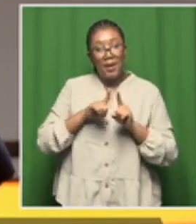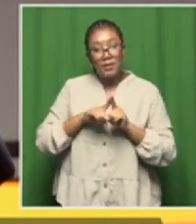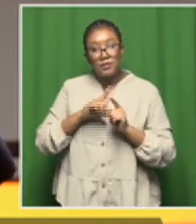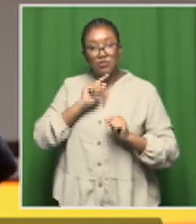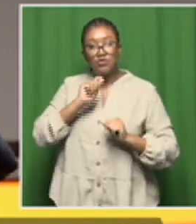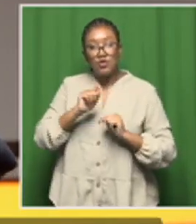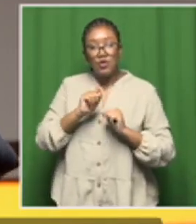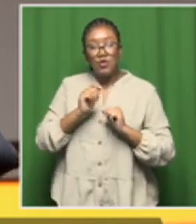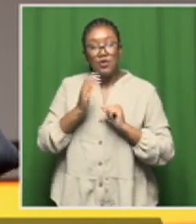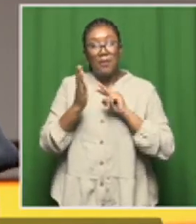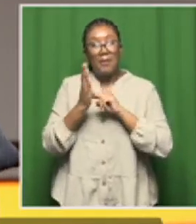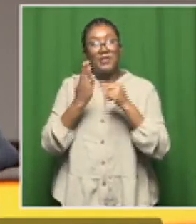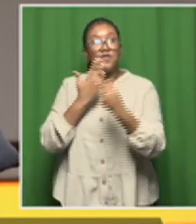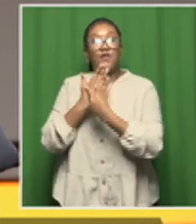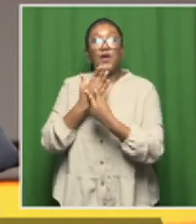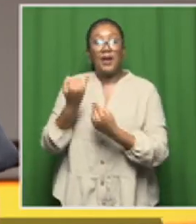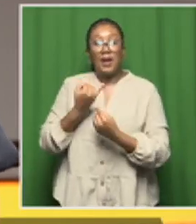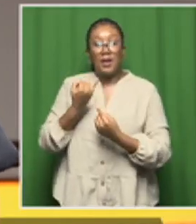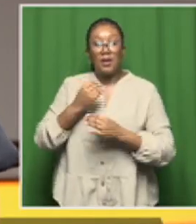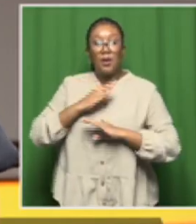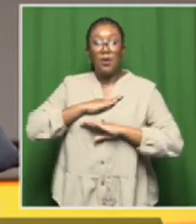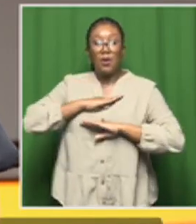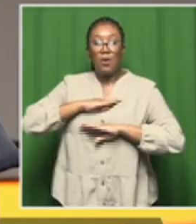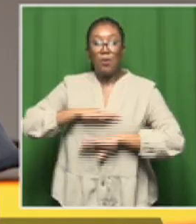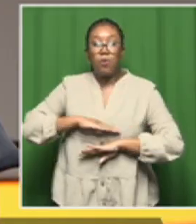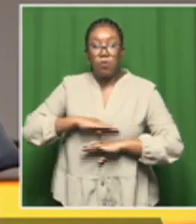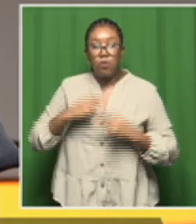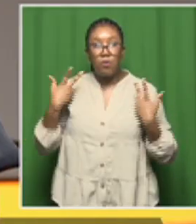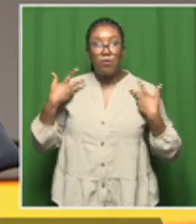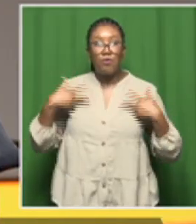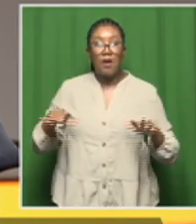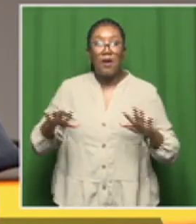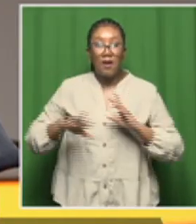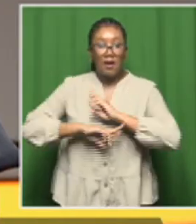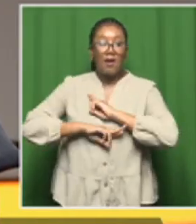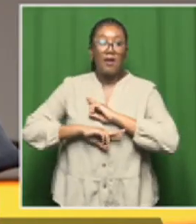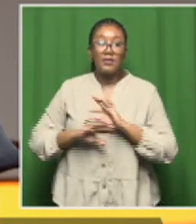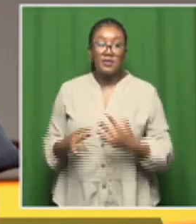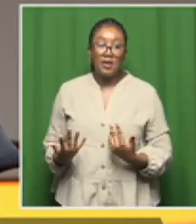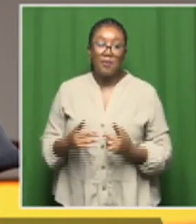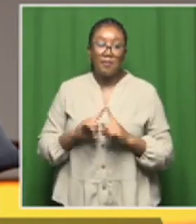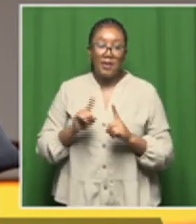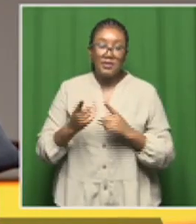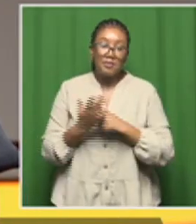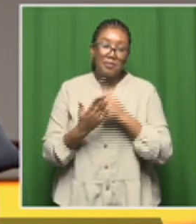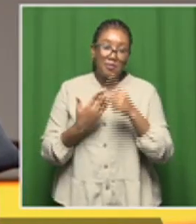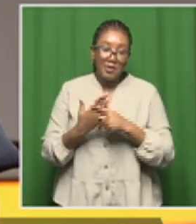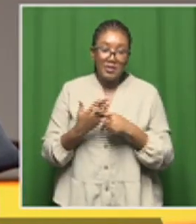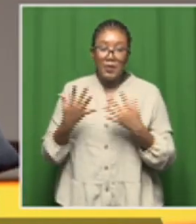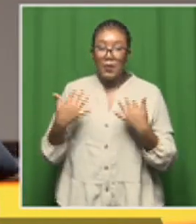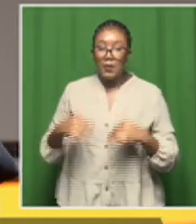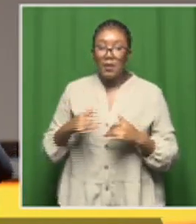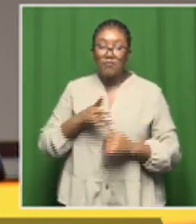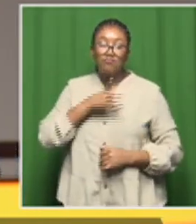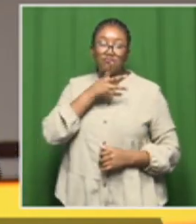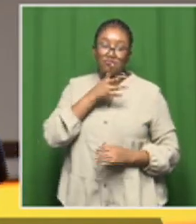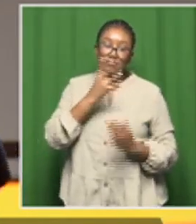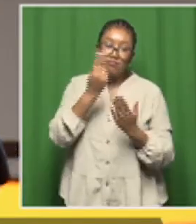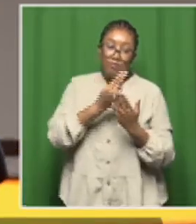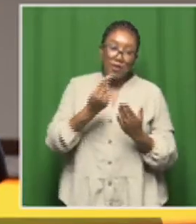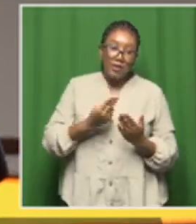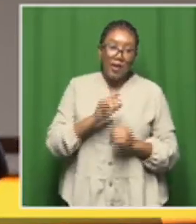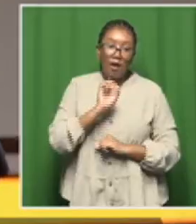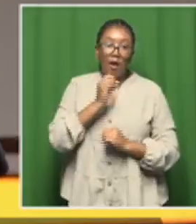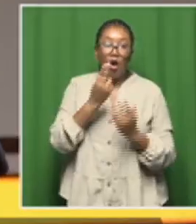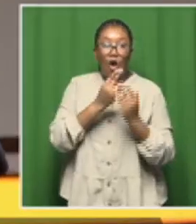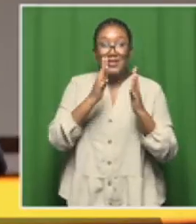survival in the times that we're in, you know. So it's quite an ambitious project, a large group of artists, not that large of a